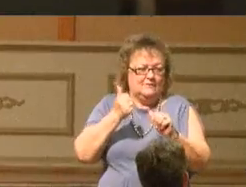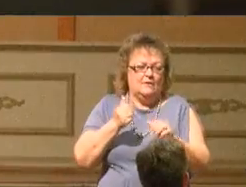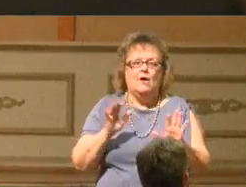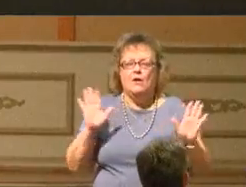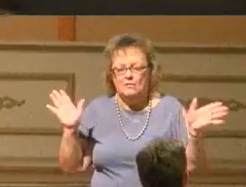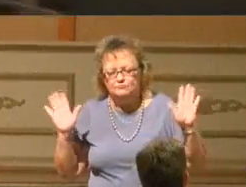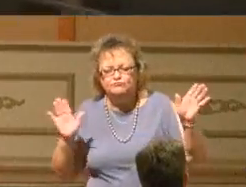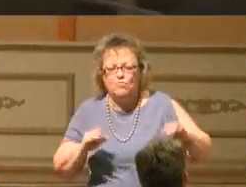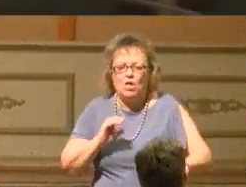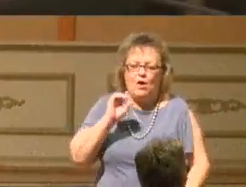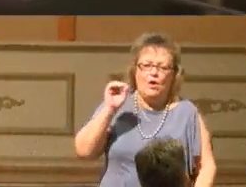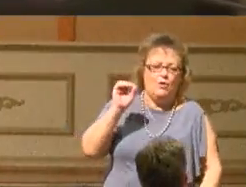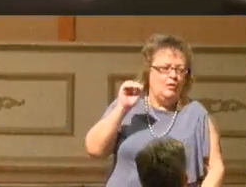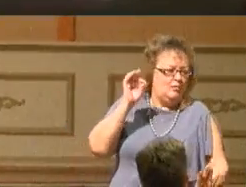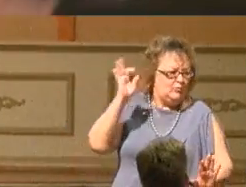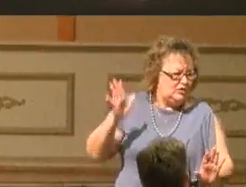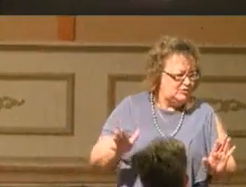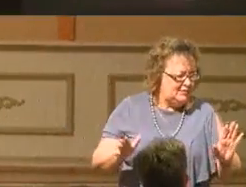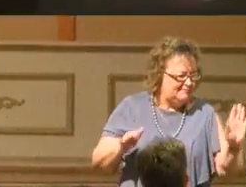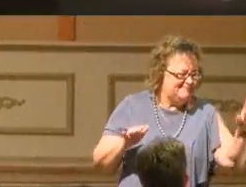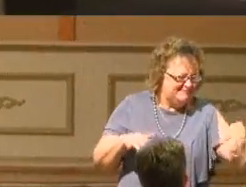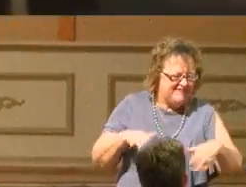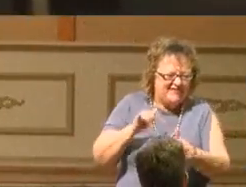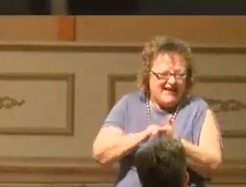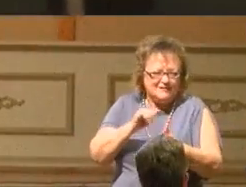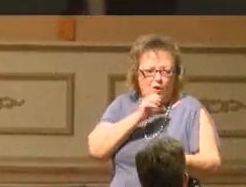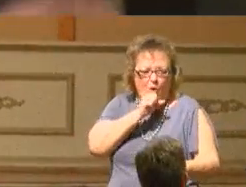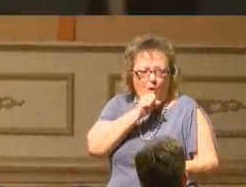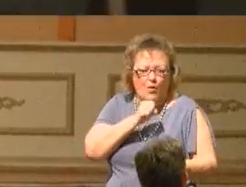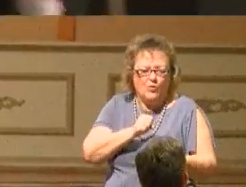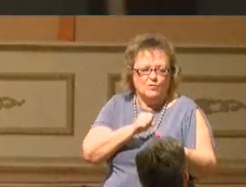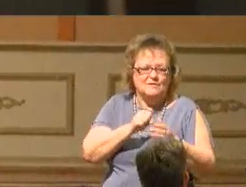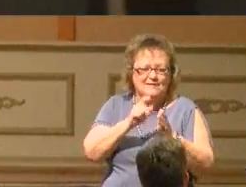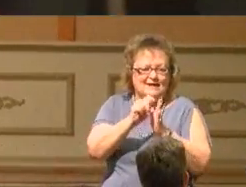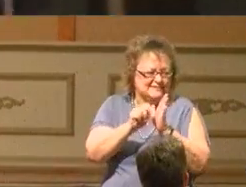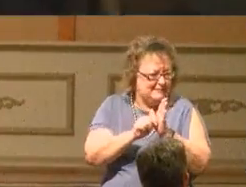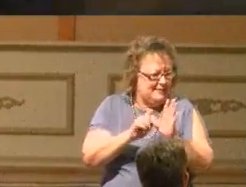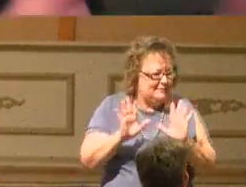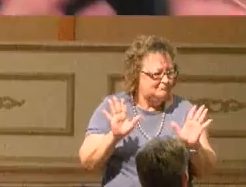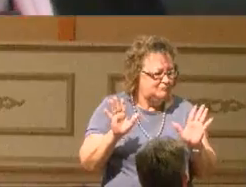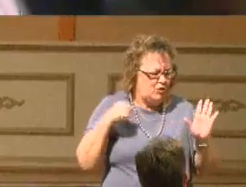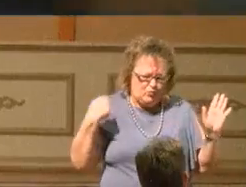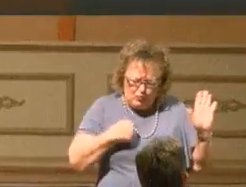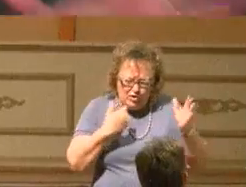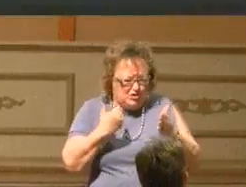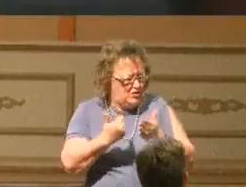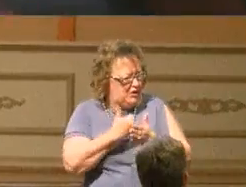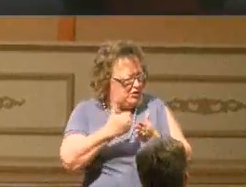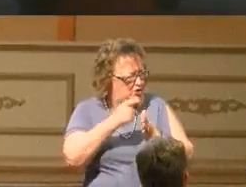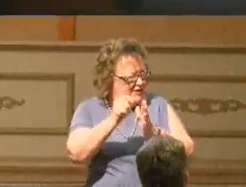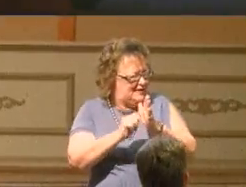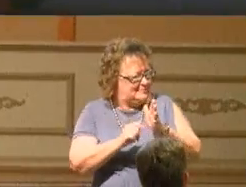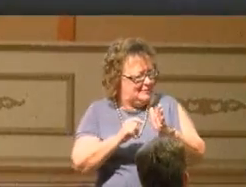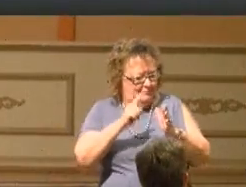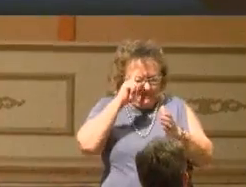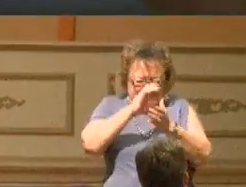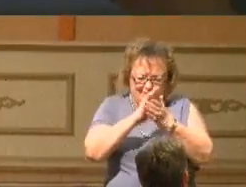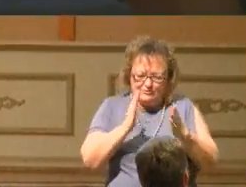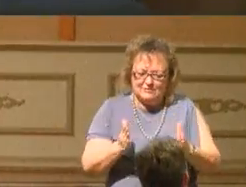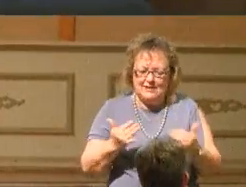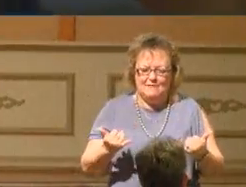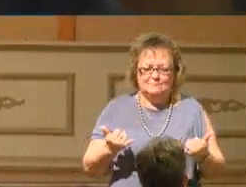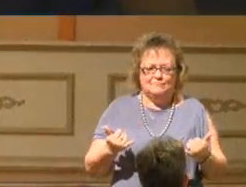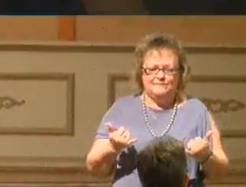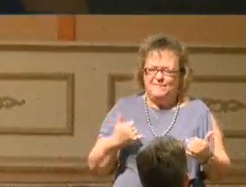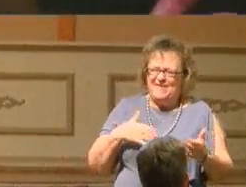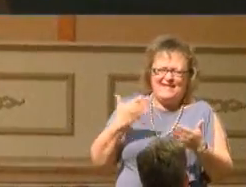know. That's Old Testament. That's Old Testament. And we're New Testament. We're New Testament believers. And